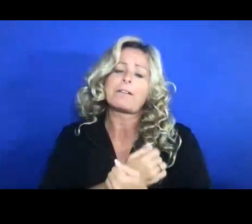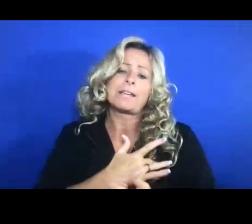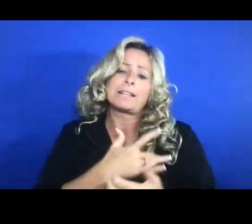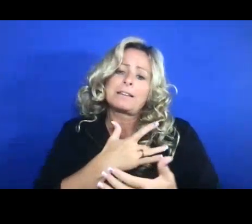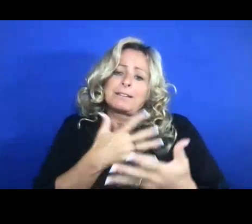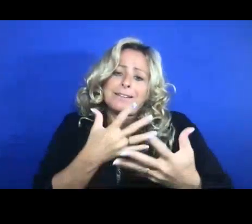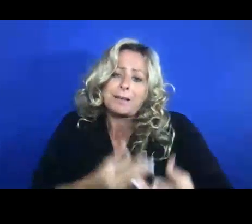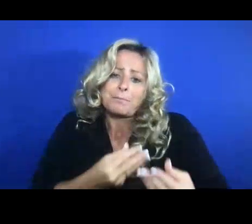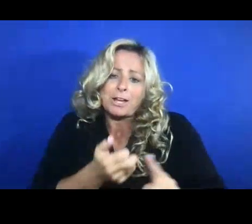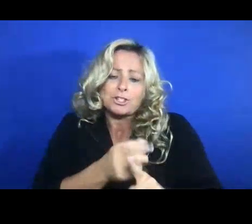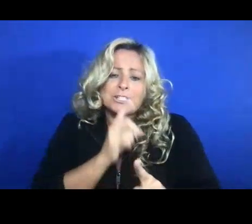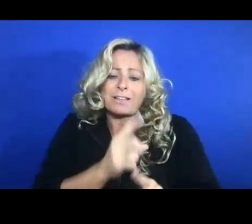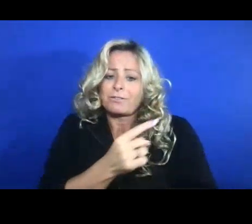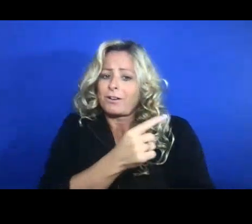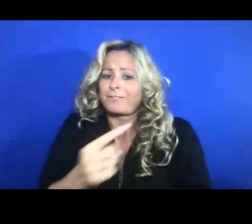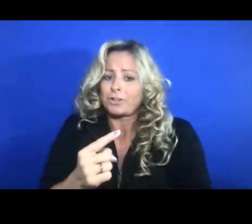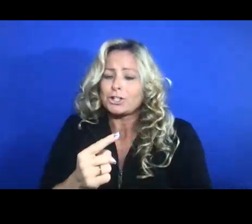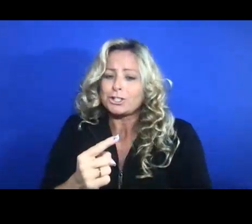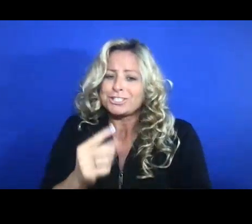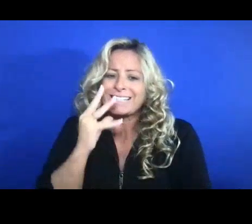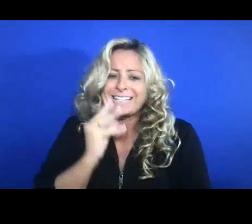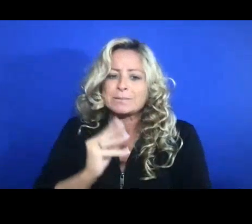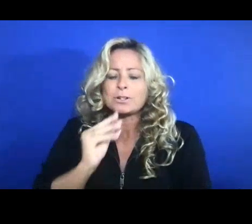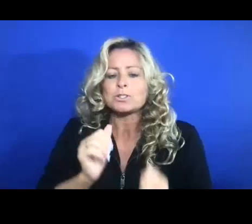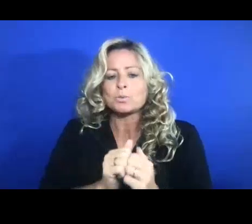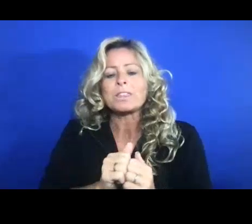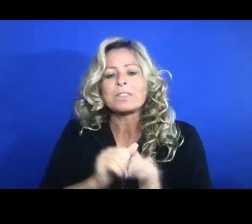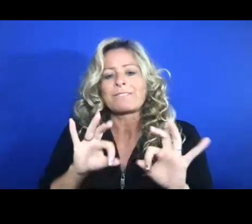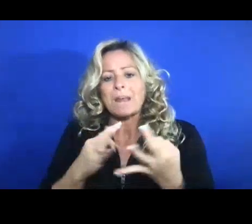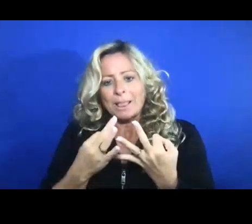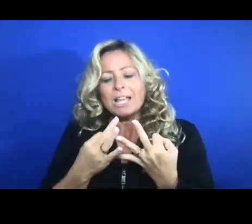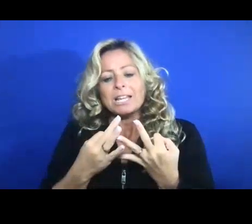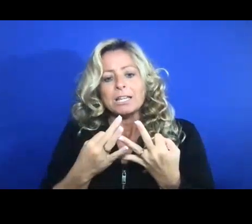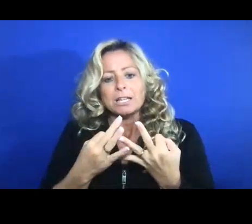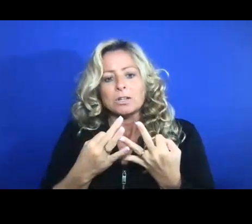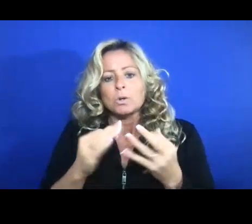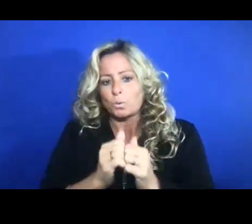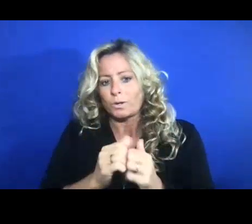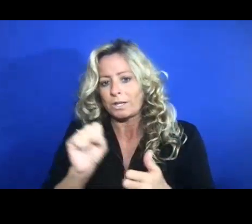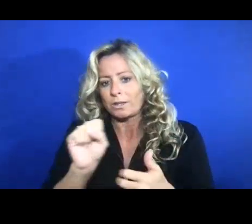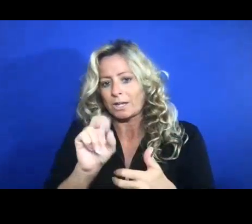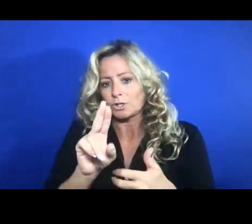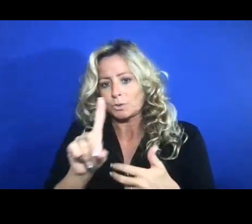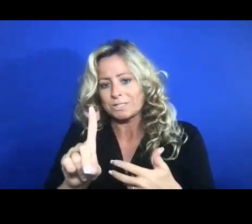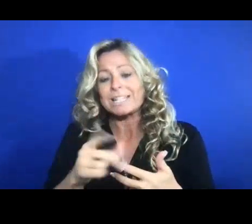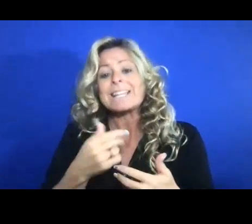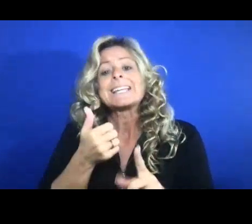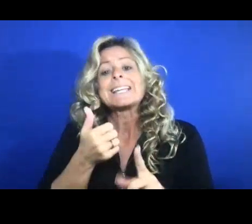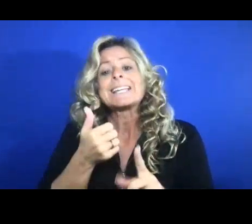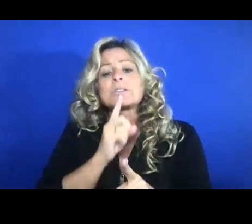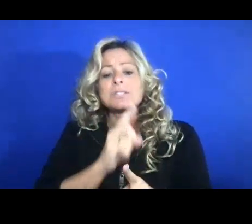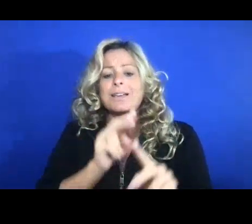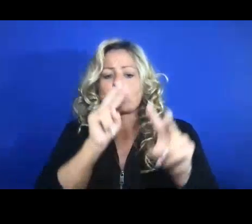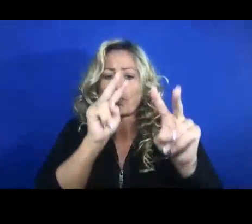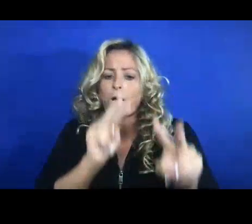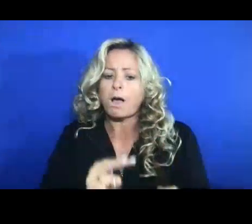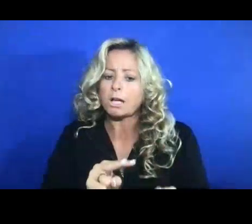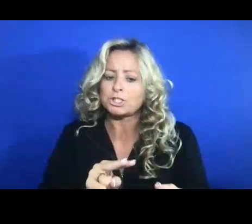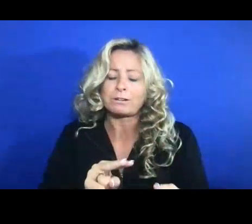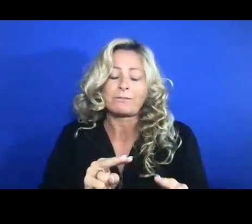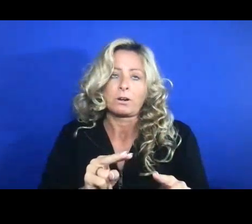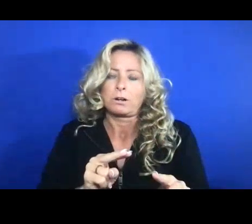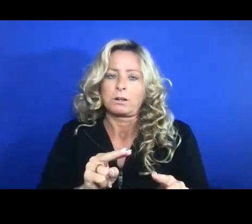do have a first degree of having loved ones with substance use disorder and watching over decades from